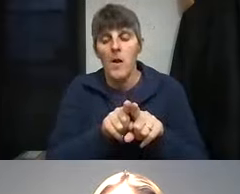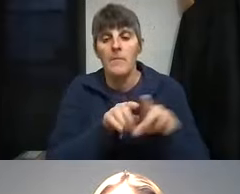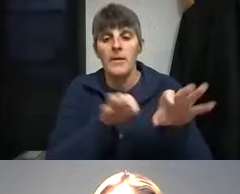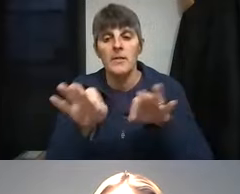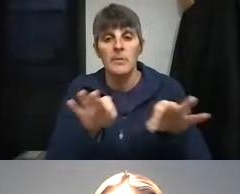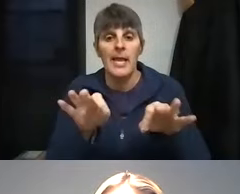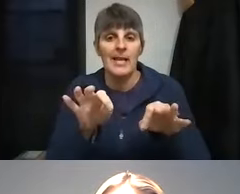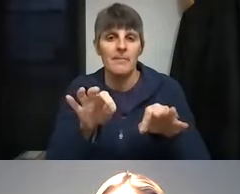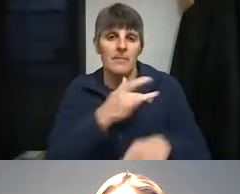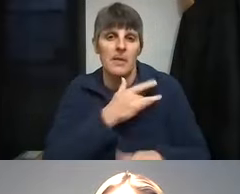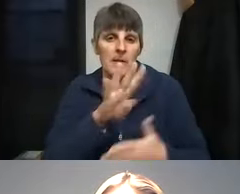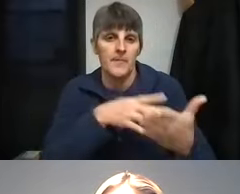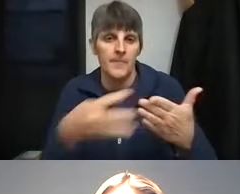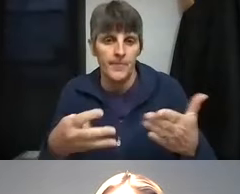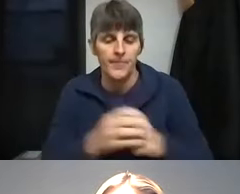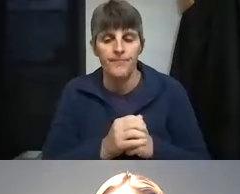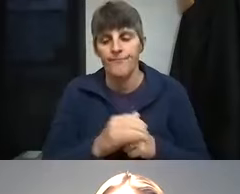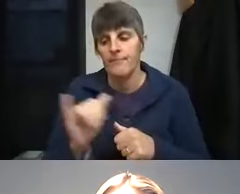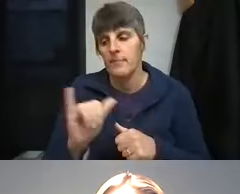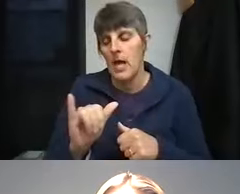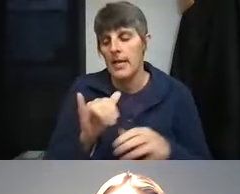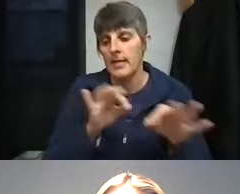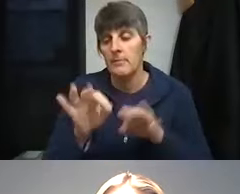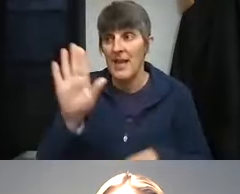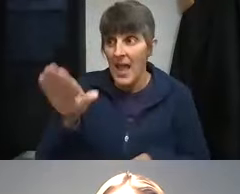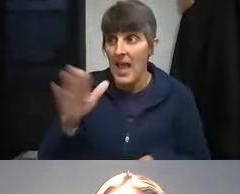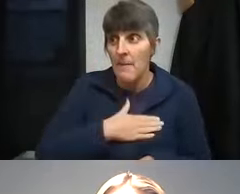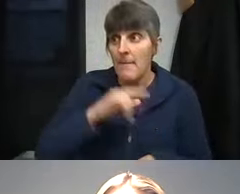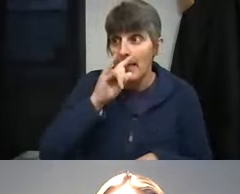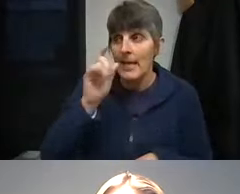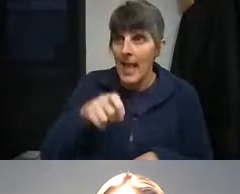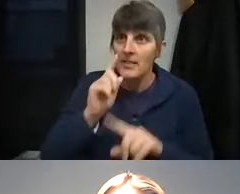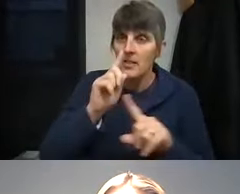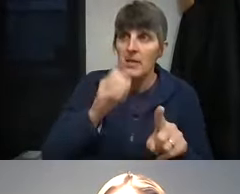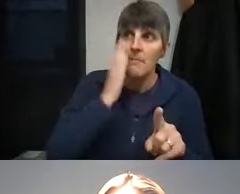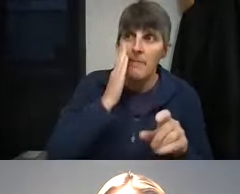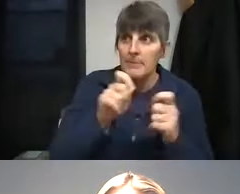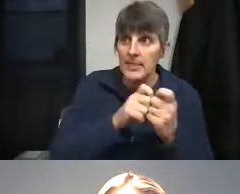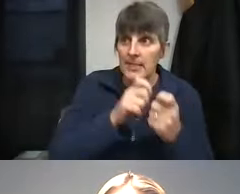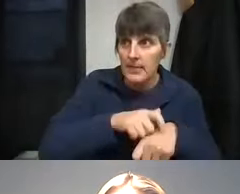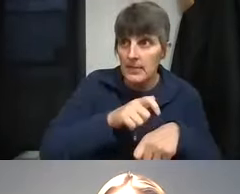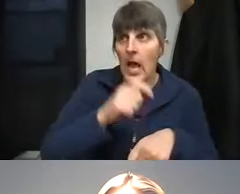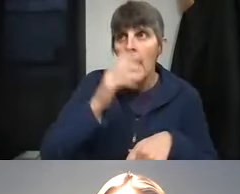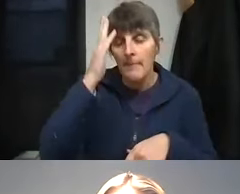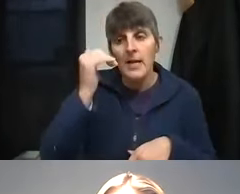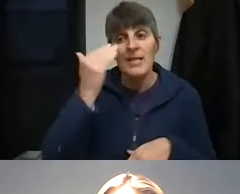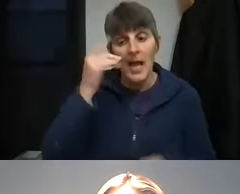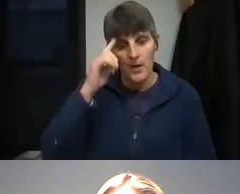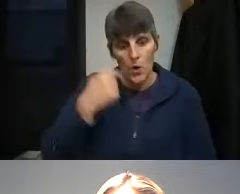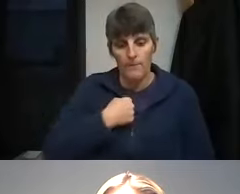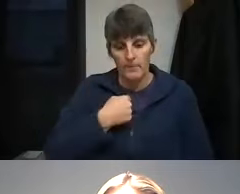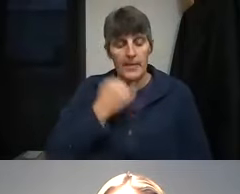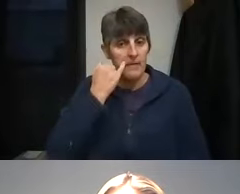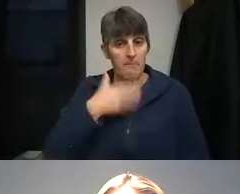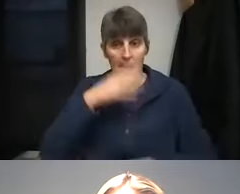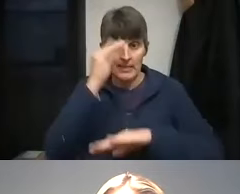the routines, like explain, hey, my kid's got to be to bed by a certain time, because I know for me, if my